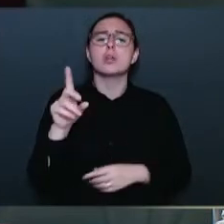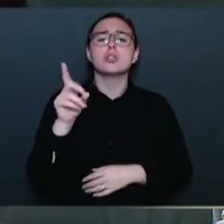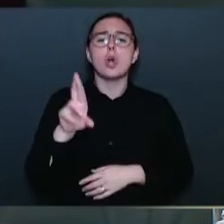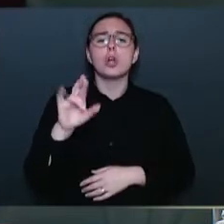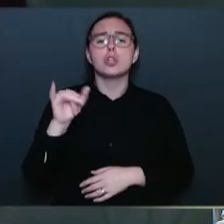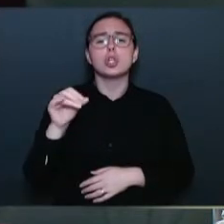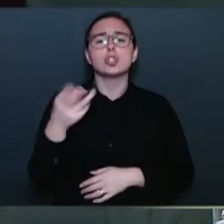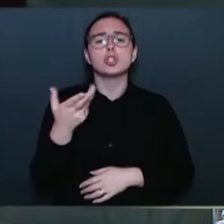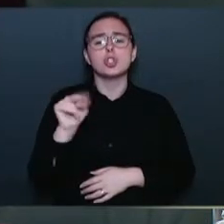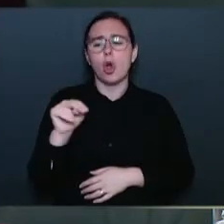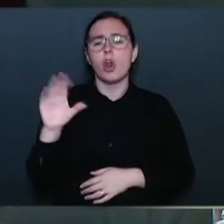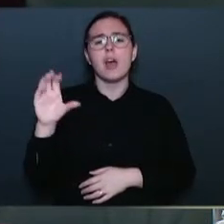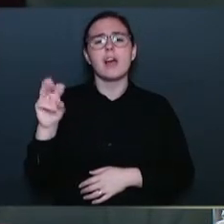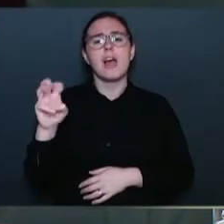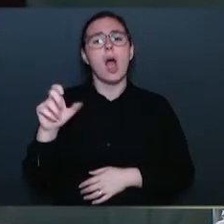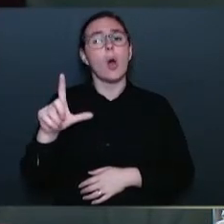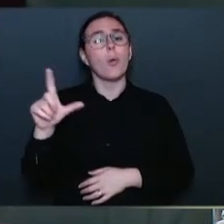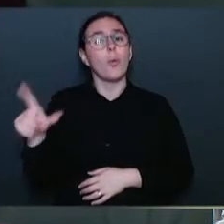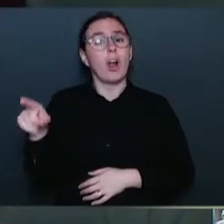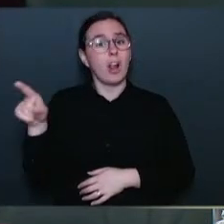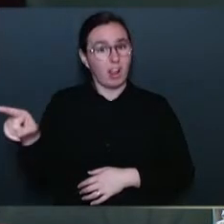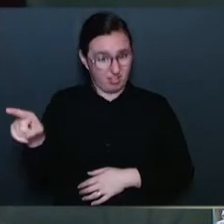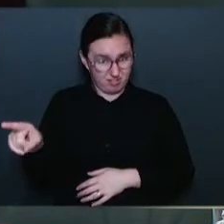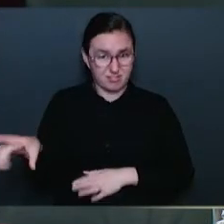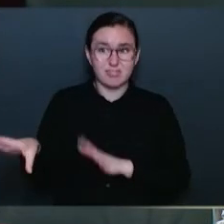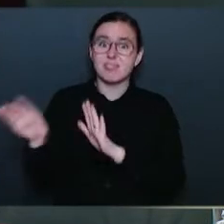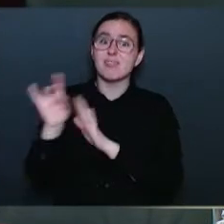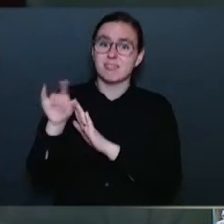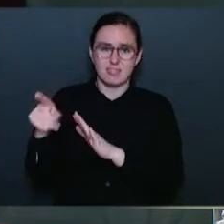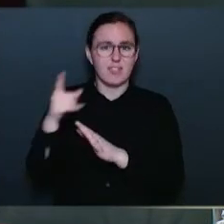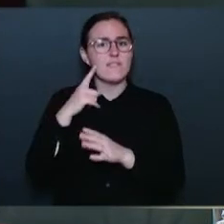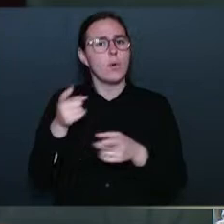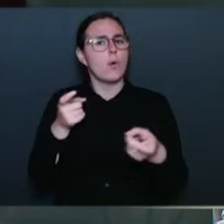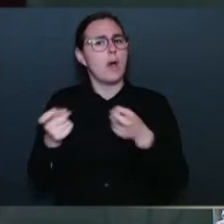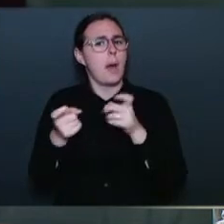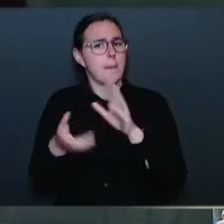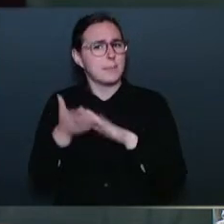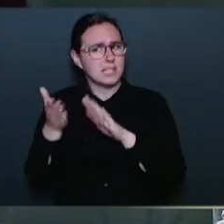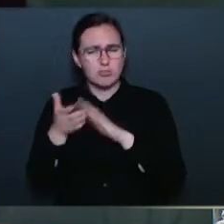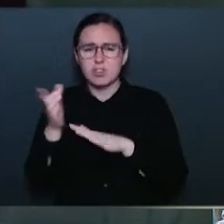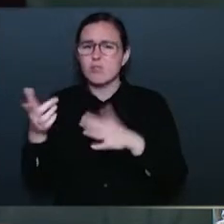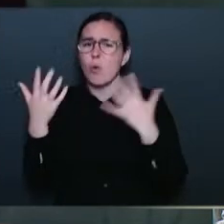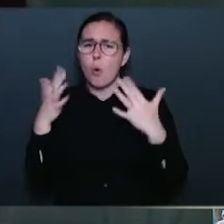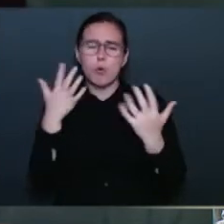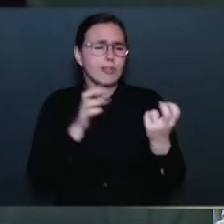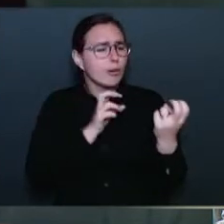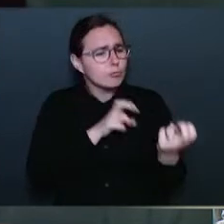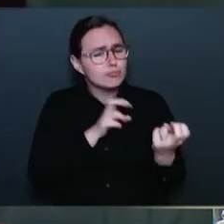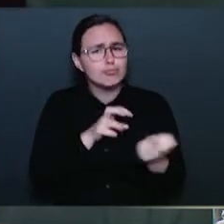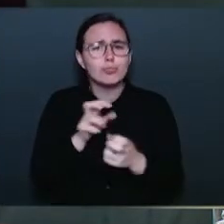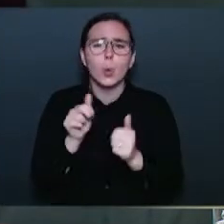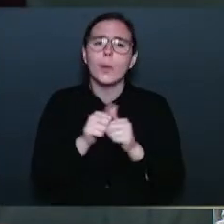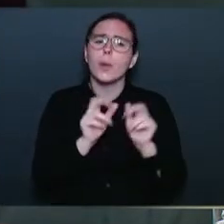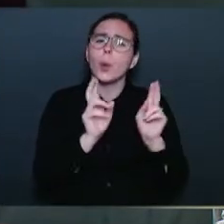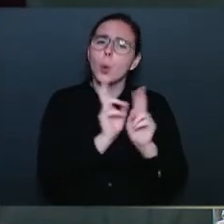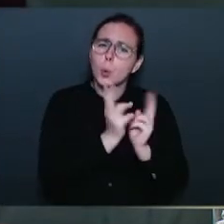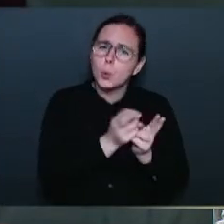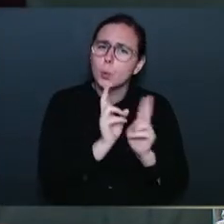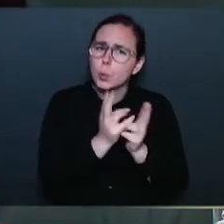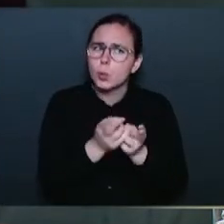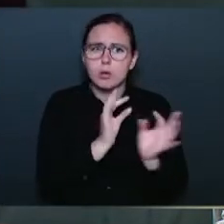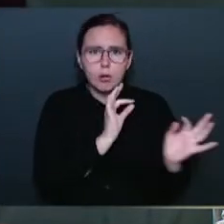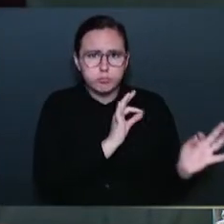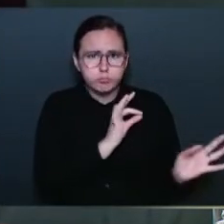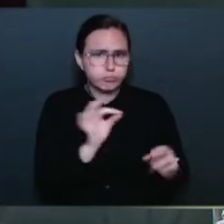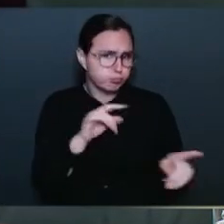calls with the head of the hsaa with the head of aupe and with the nurses Union so that they understood that as we're making decisions we would need their help and support and making